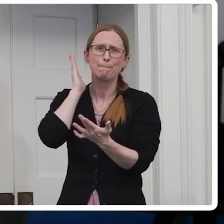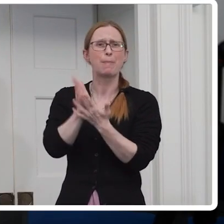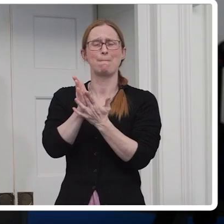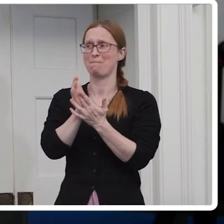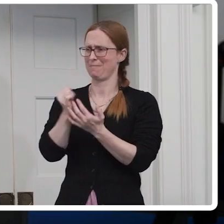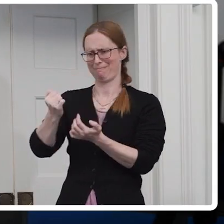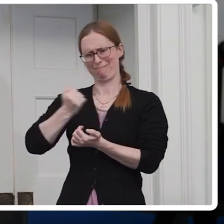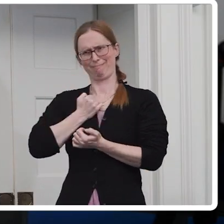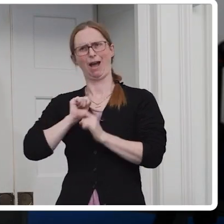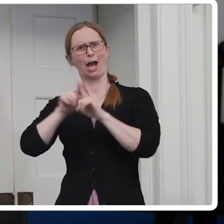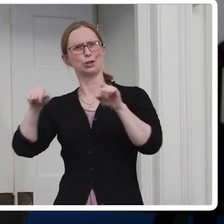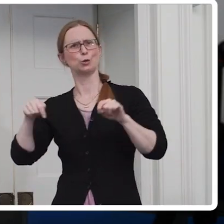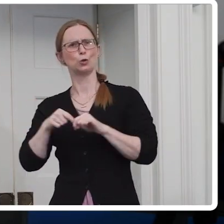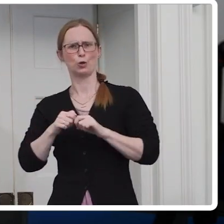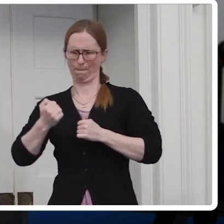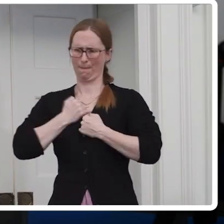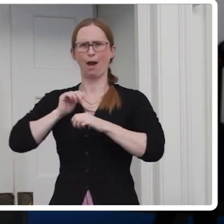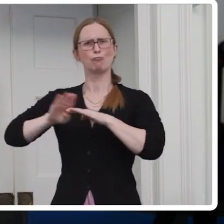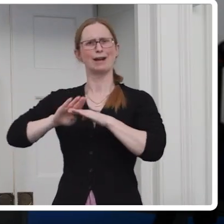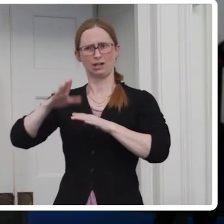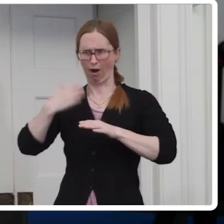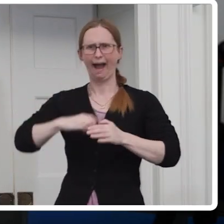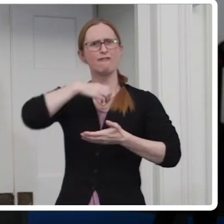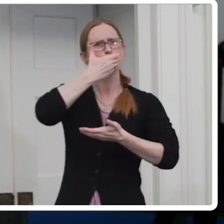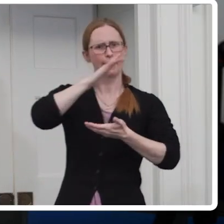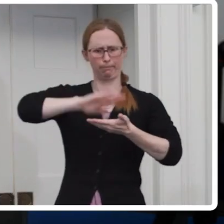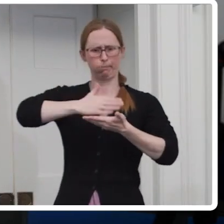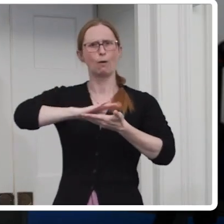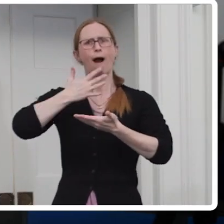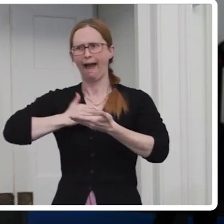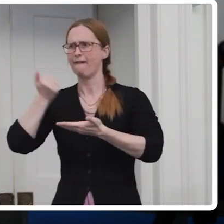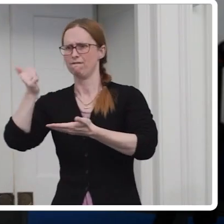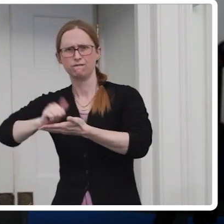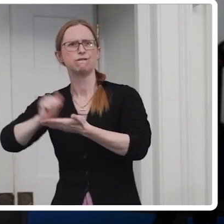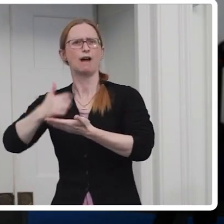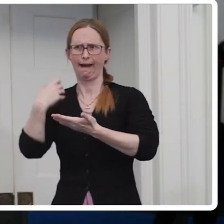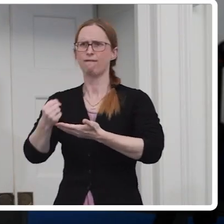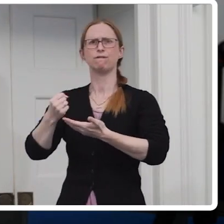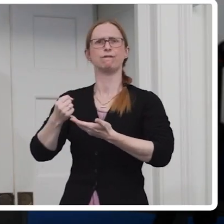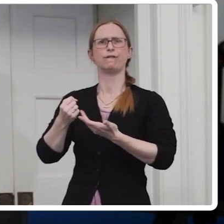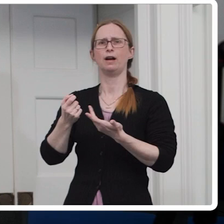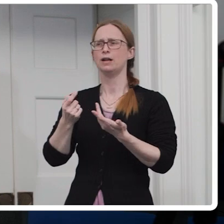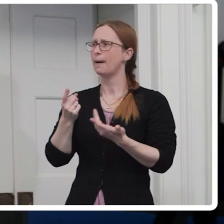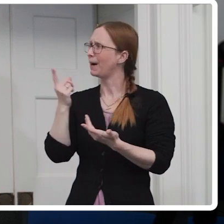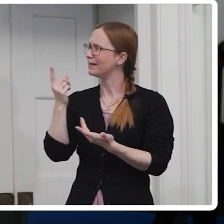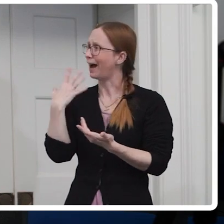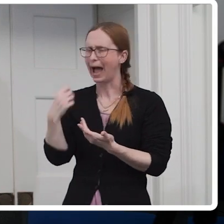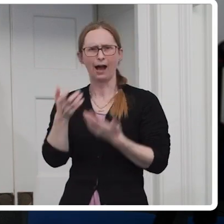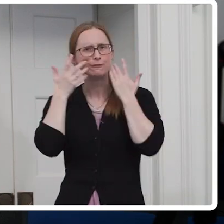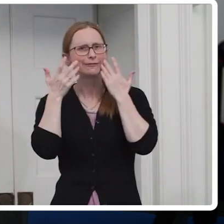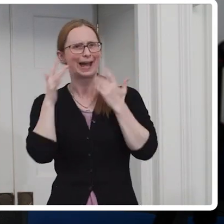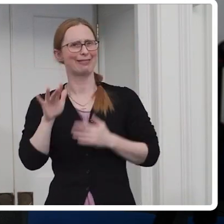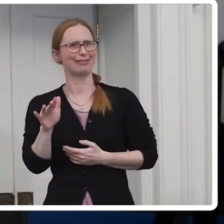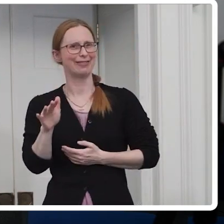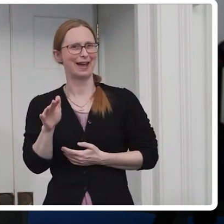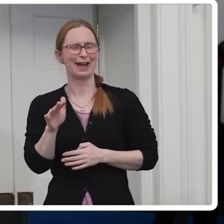cuts straight to the heart of, this is my studio practice. You know, I have a MacBook, I have a printer, I do the administration there, but